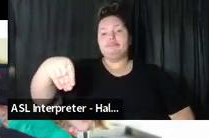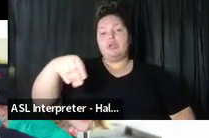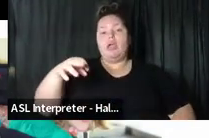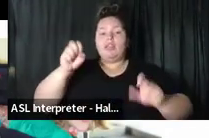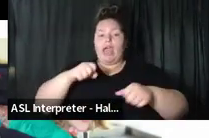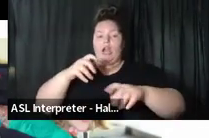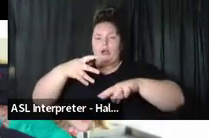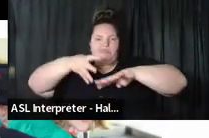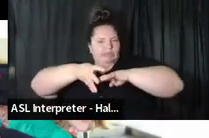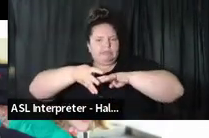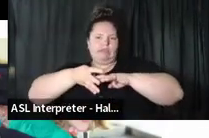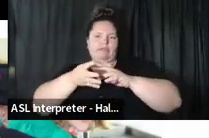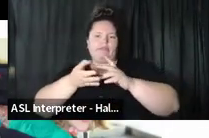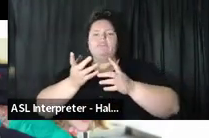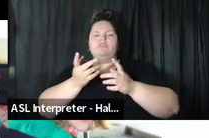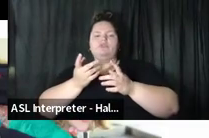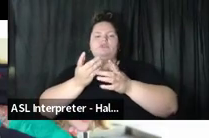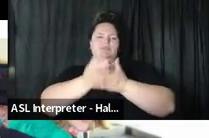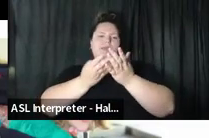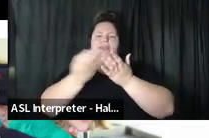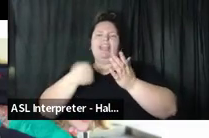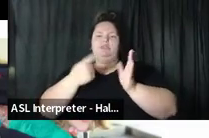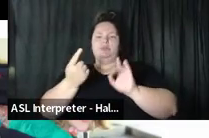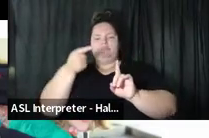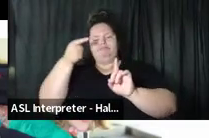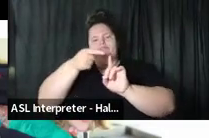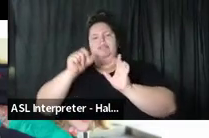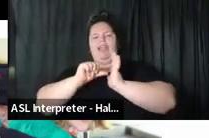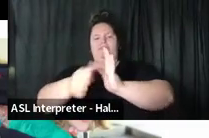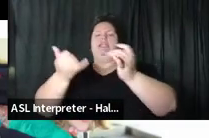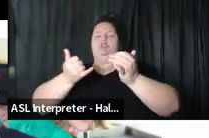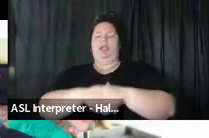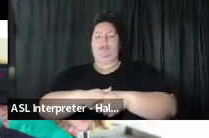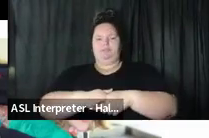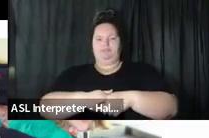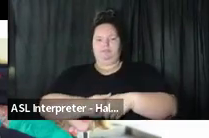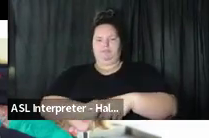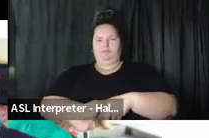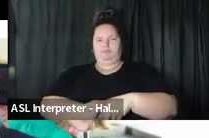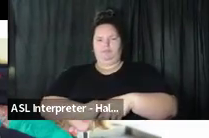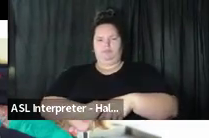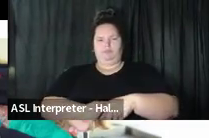that's some of the stuff that we're pointing out today. So next to that is